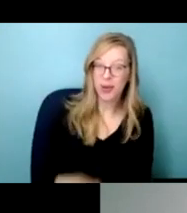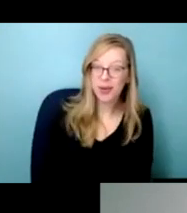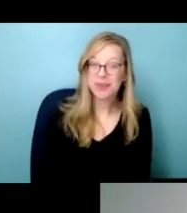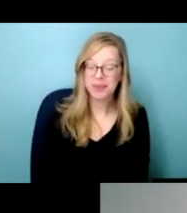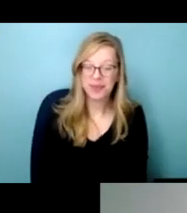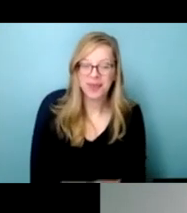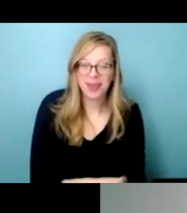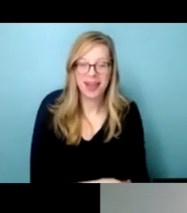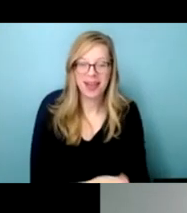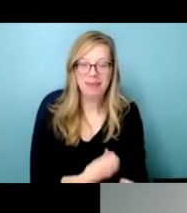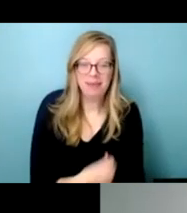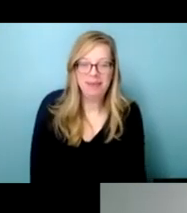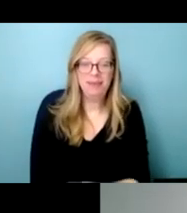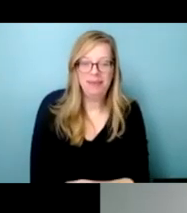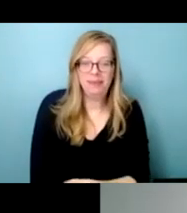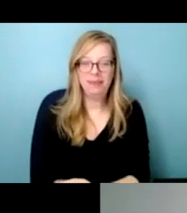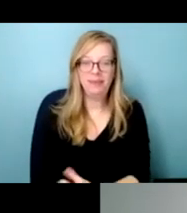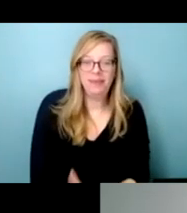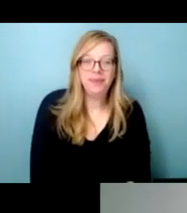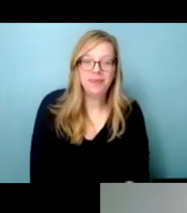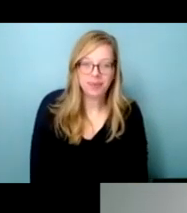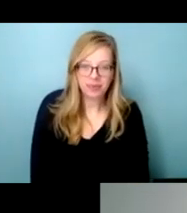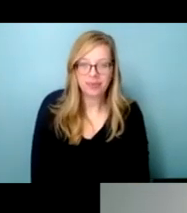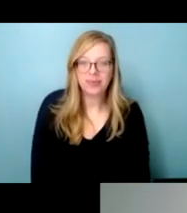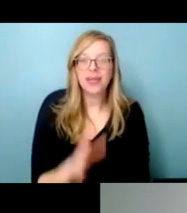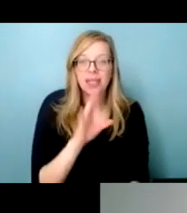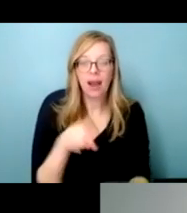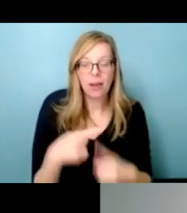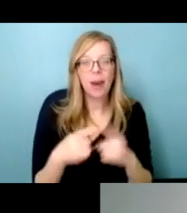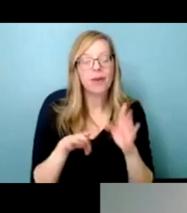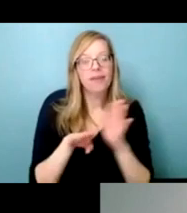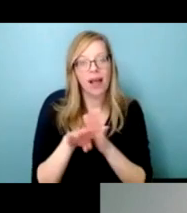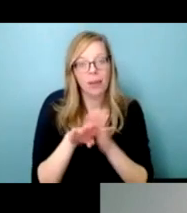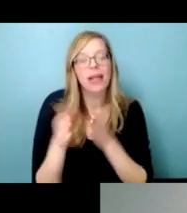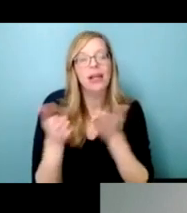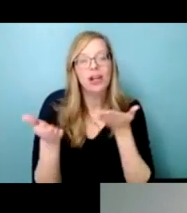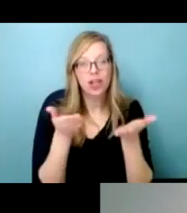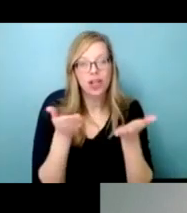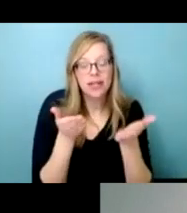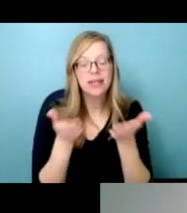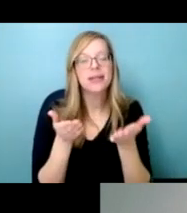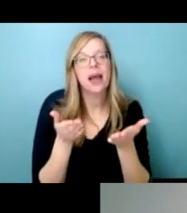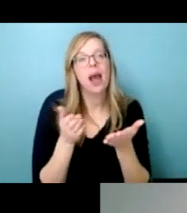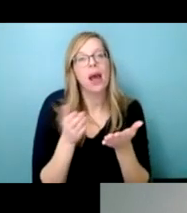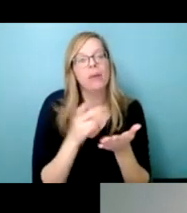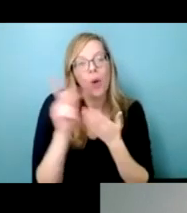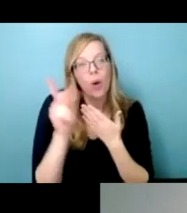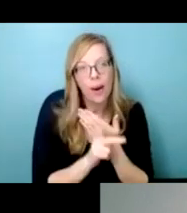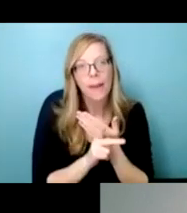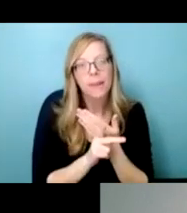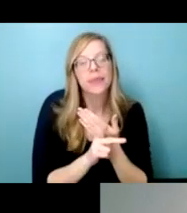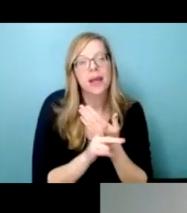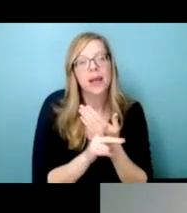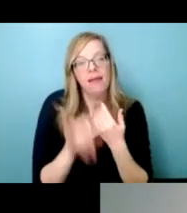Yeah, when we talk about, you know, developing services and programs and opportunities that are community-based and relationship-based,